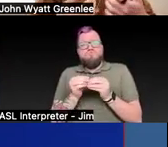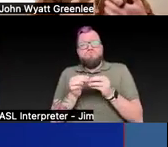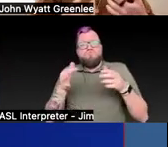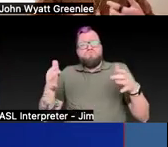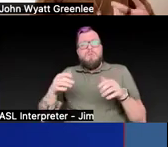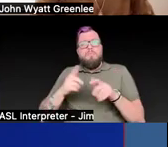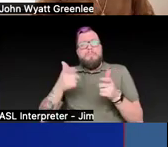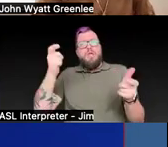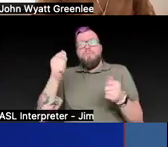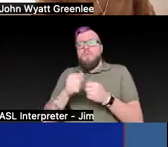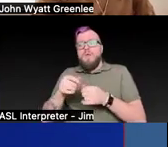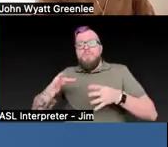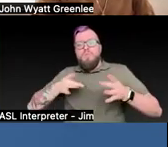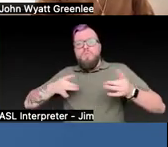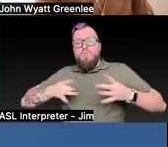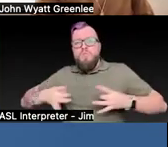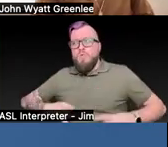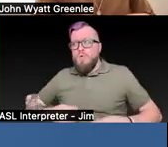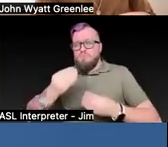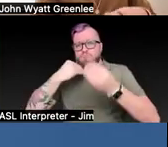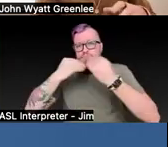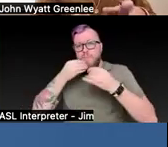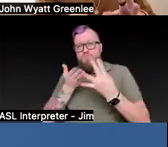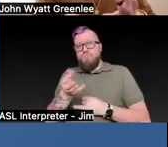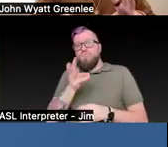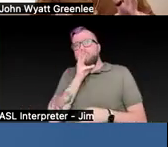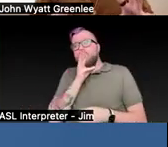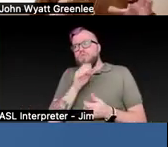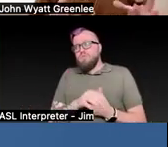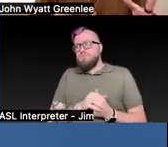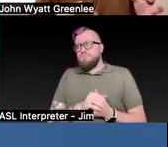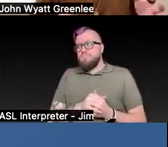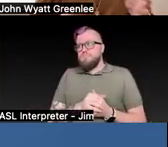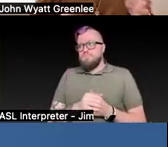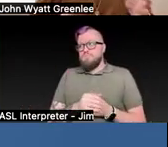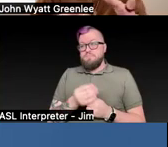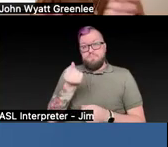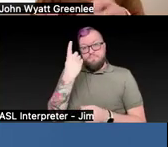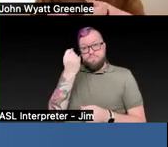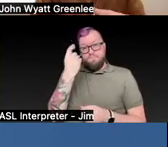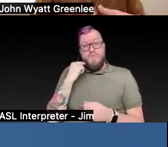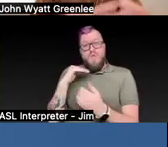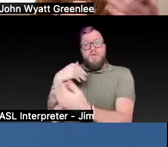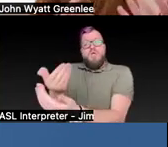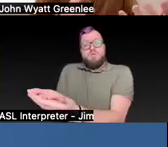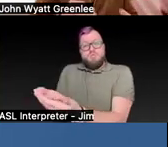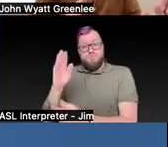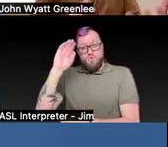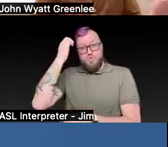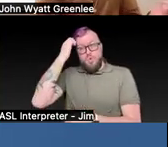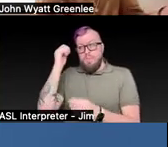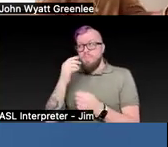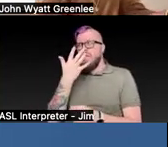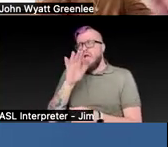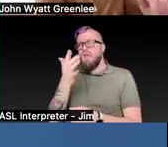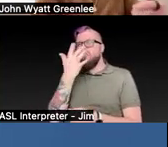they absorb nutrients from the water. And by the time they get to shore in England or other places in Europe, they look kind of like this.